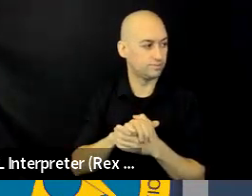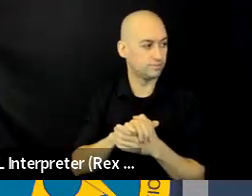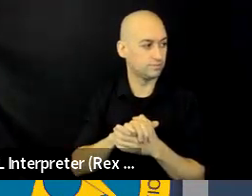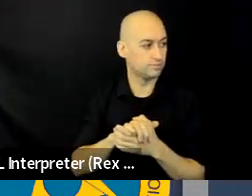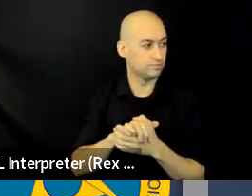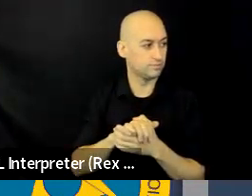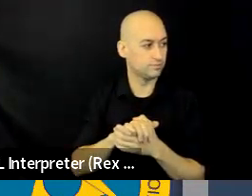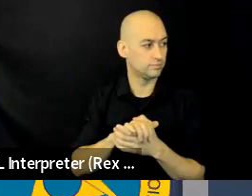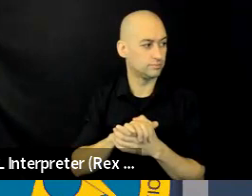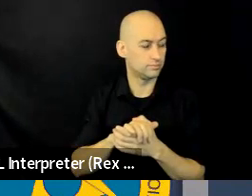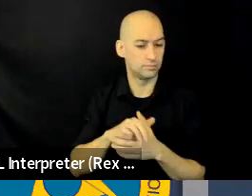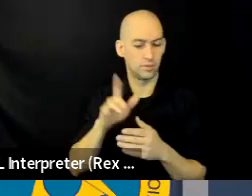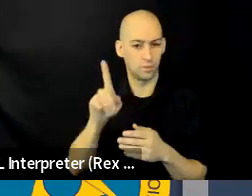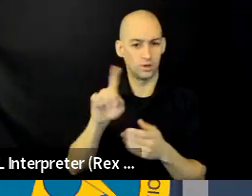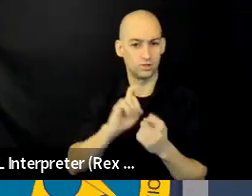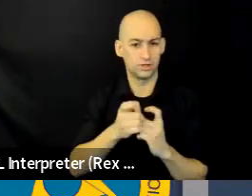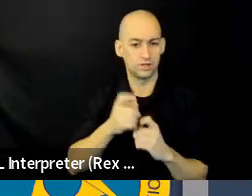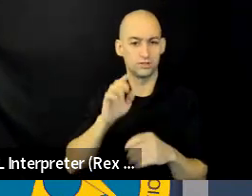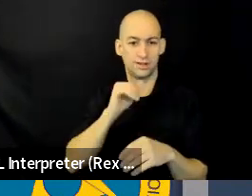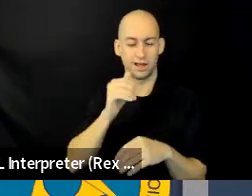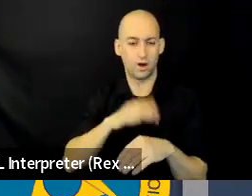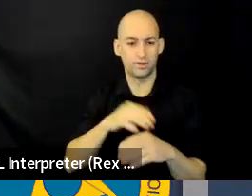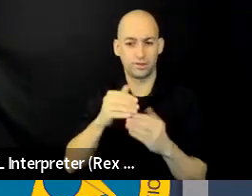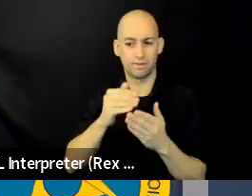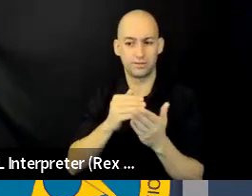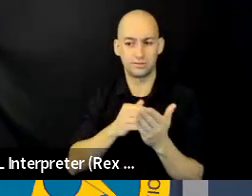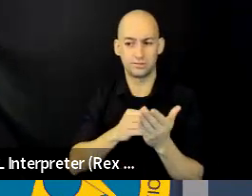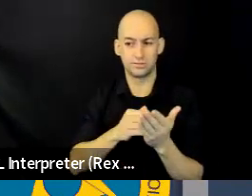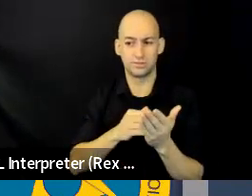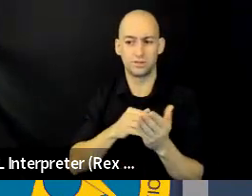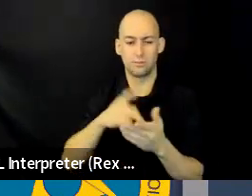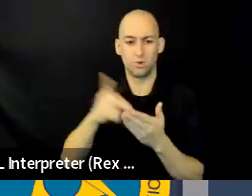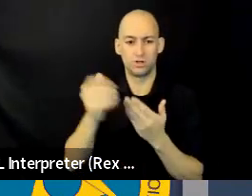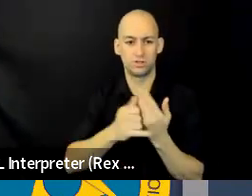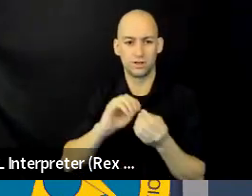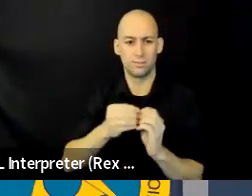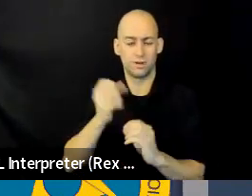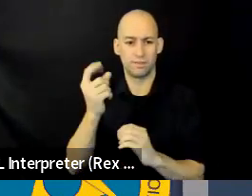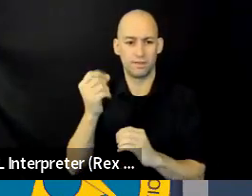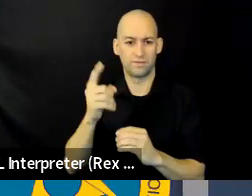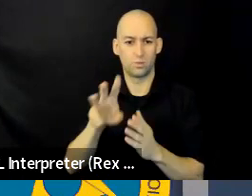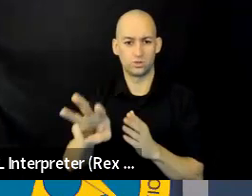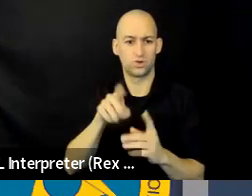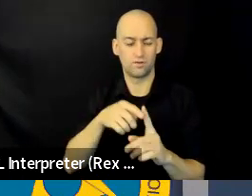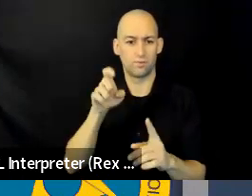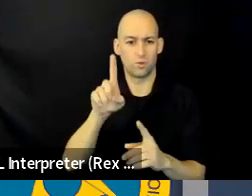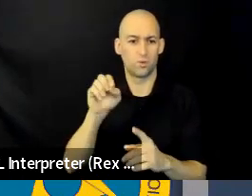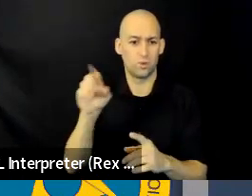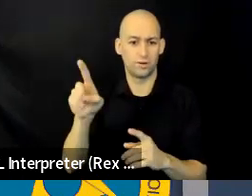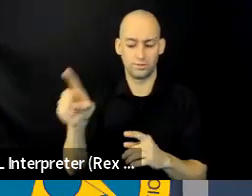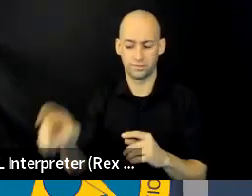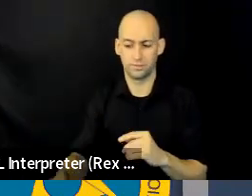the one change that's not on the change list that we're also voting on is project number 11 is being withdrawn from 101. Yes.